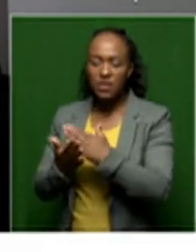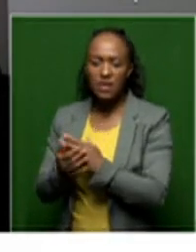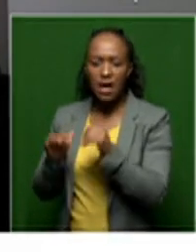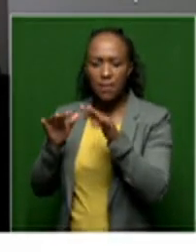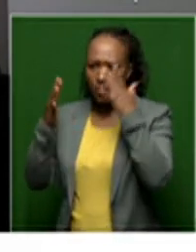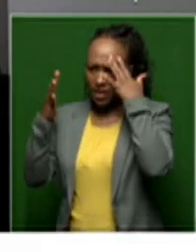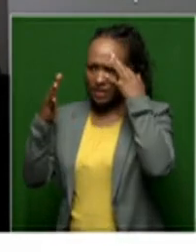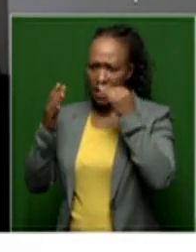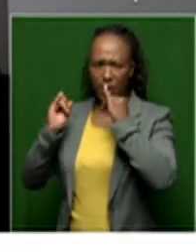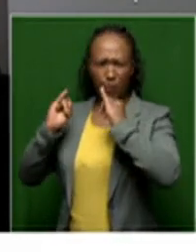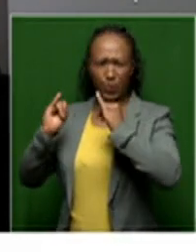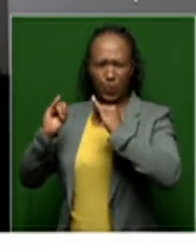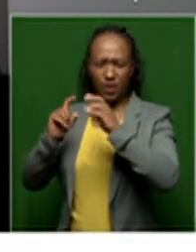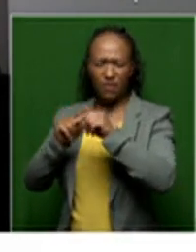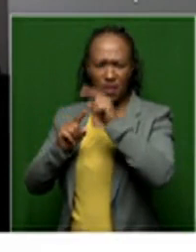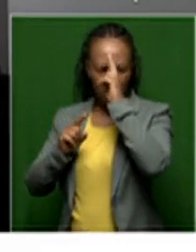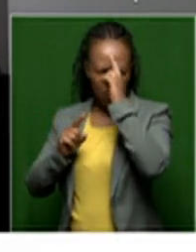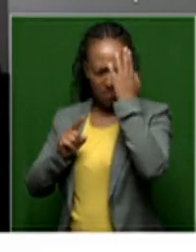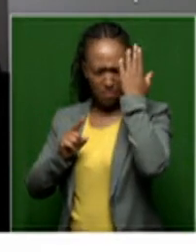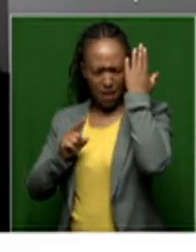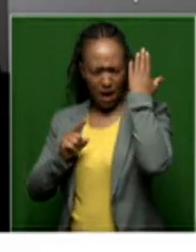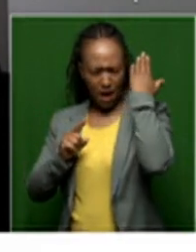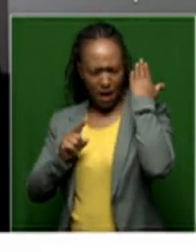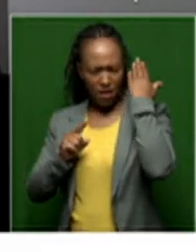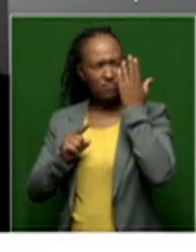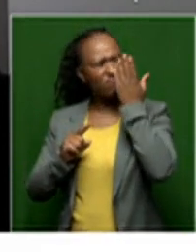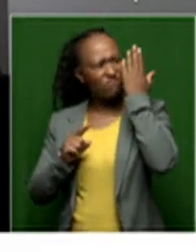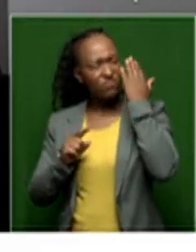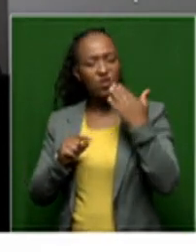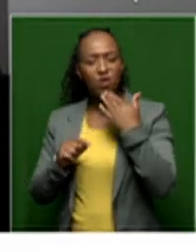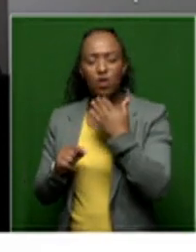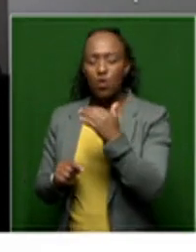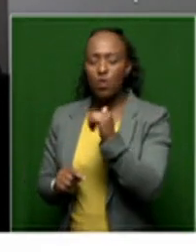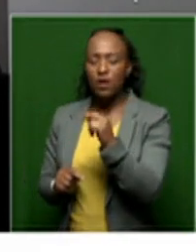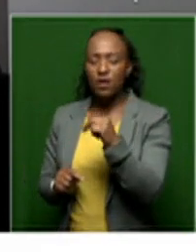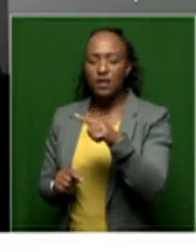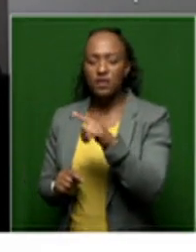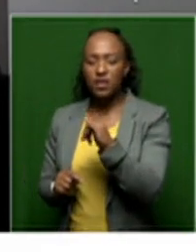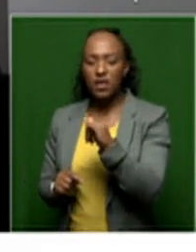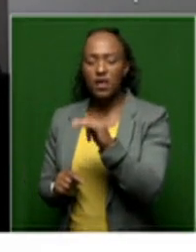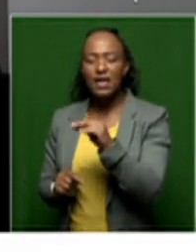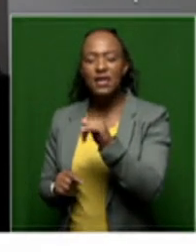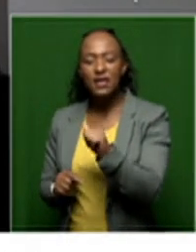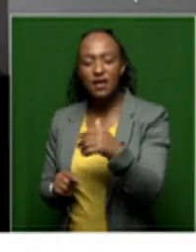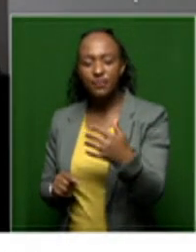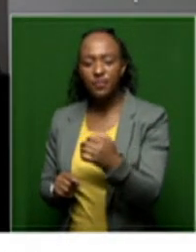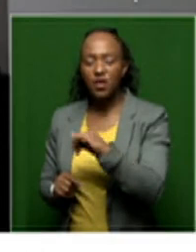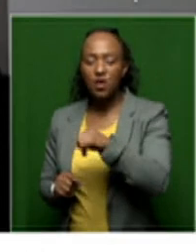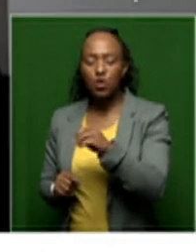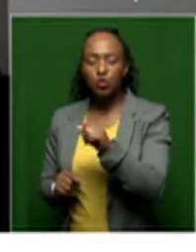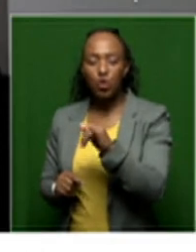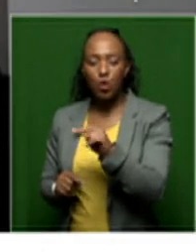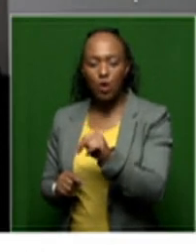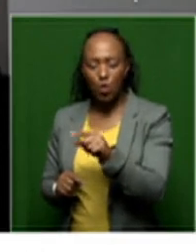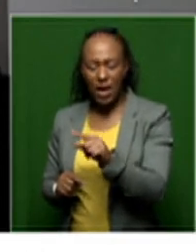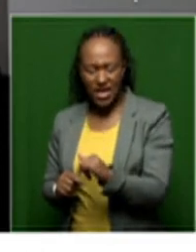decision, and I remember this from a way back, well, not too many years back, was that of Angelina Jolie, who decided to go ahead and have I think it